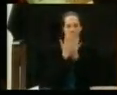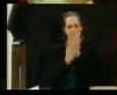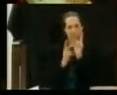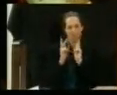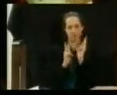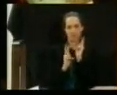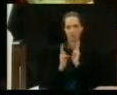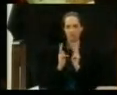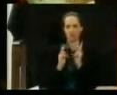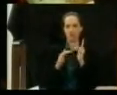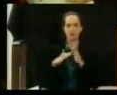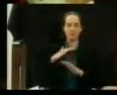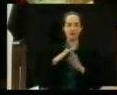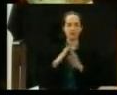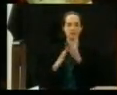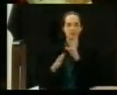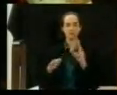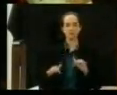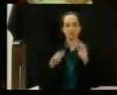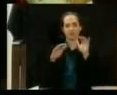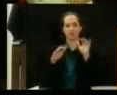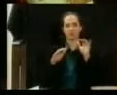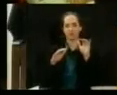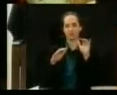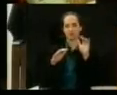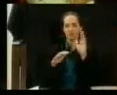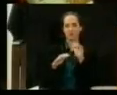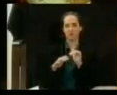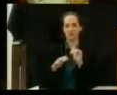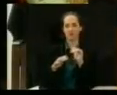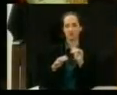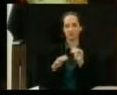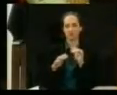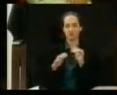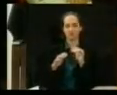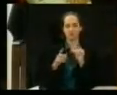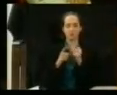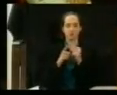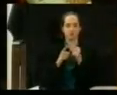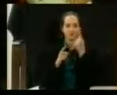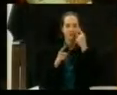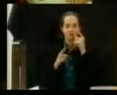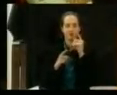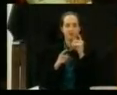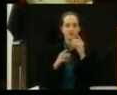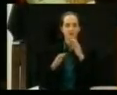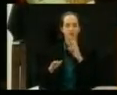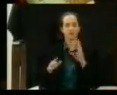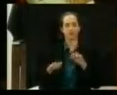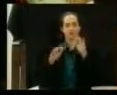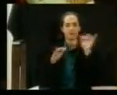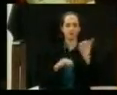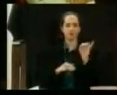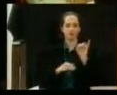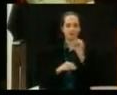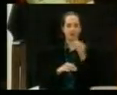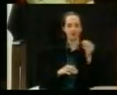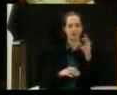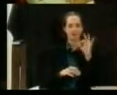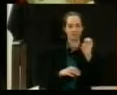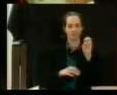flood elevation is actually a term of art when you're dealing with flood insurance, when you're dealing with FEMA. So we changed the ordinance to be